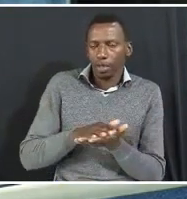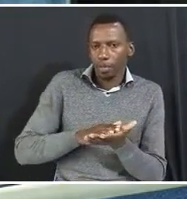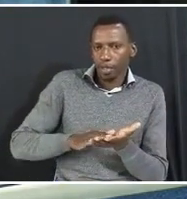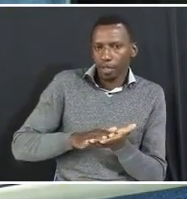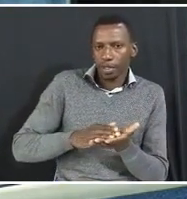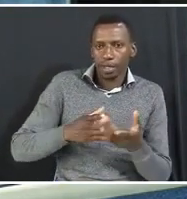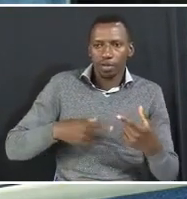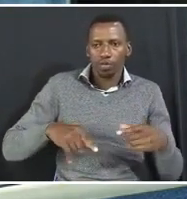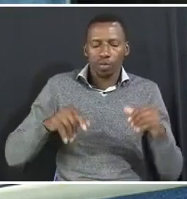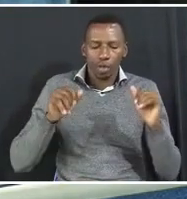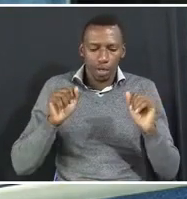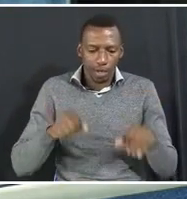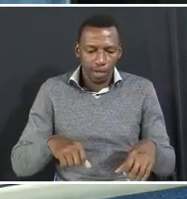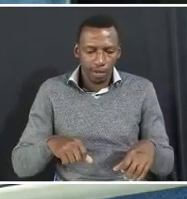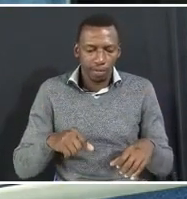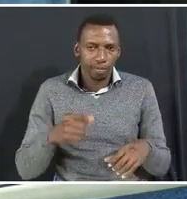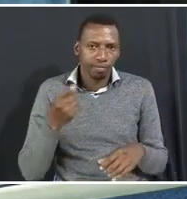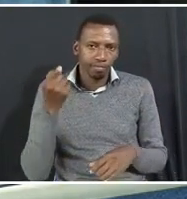able to conceive